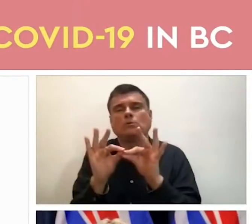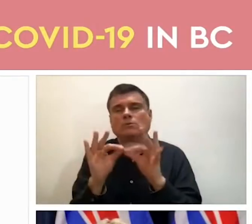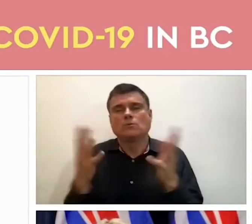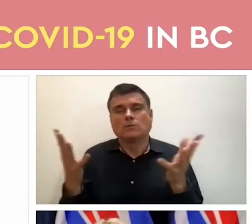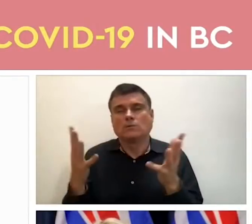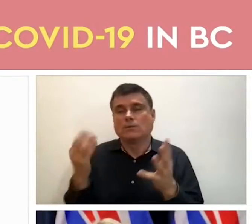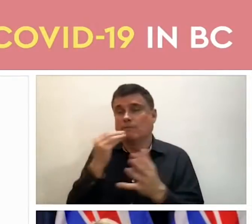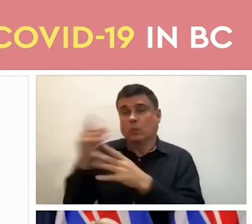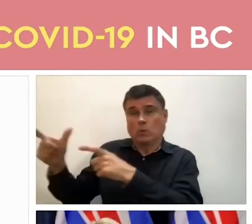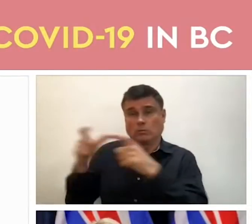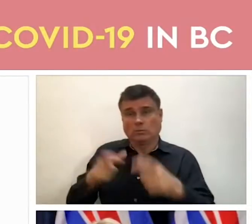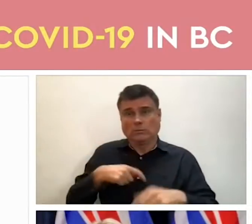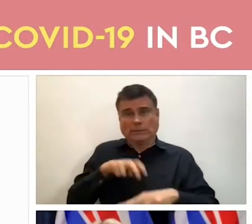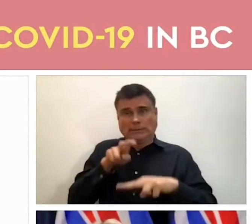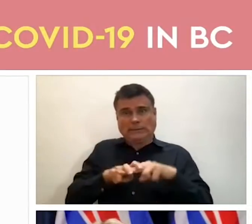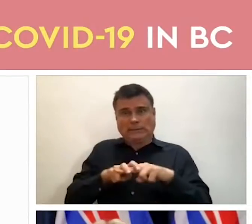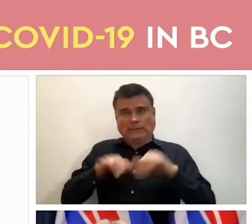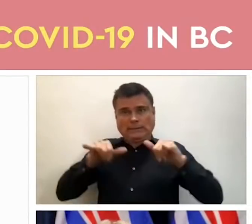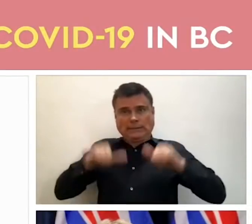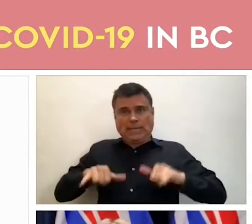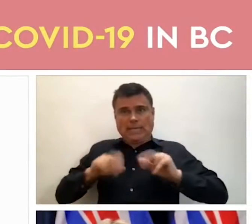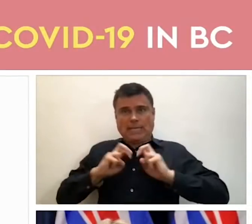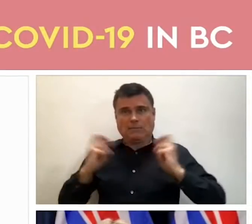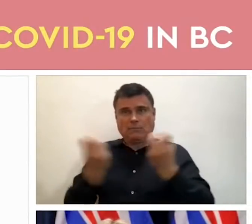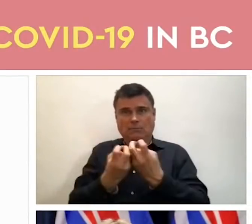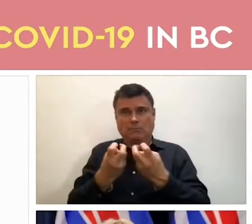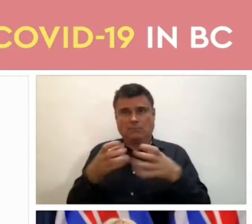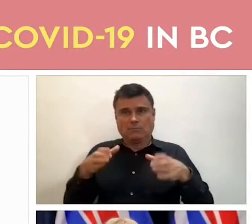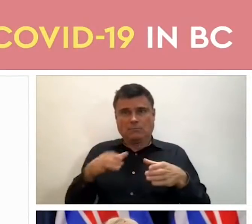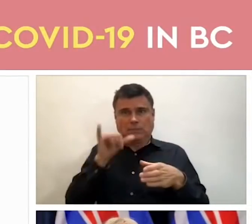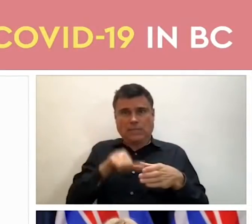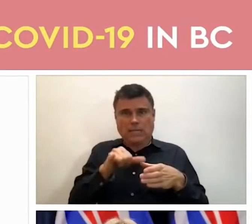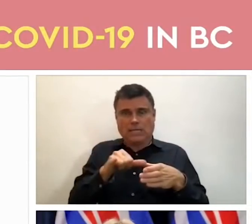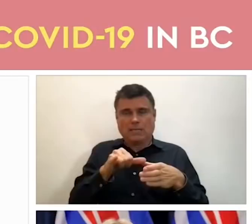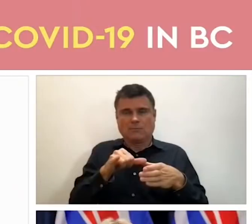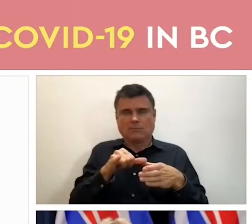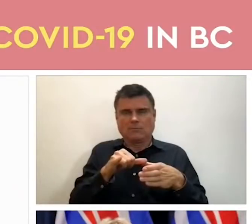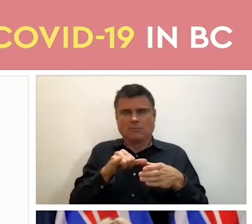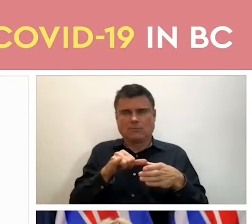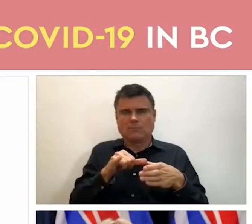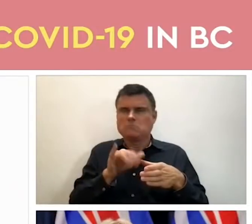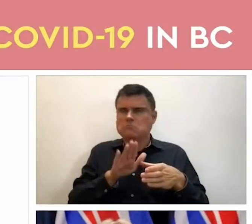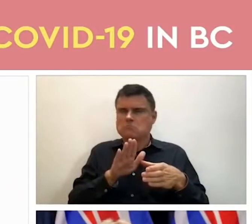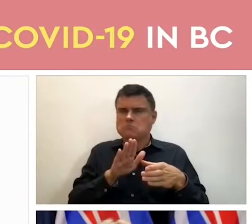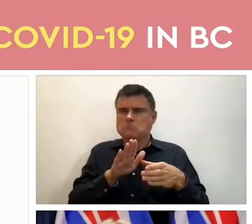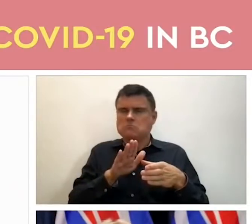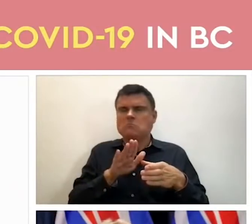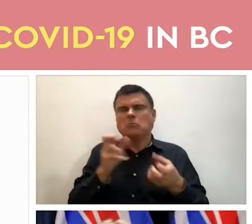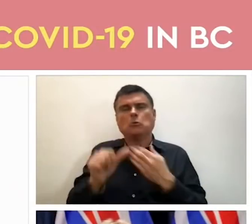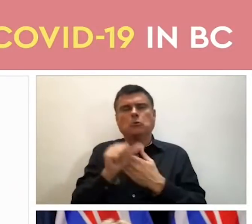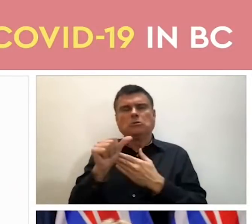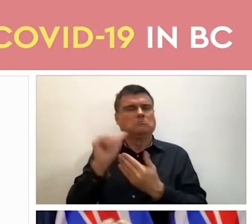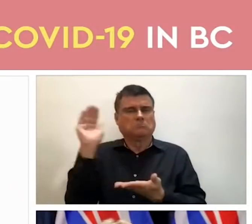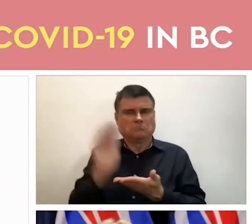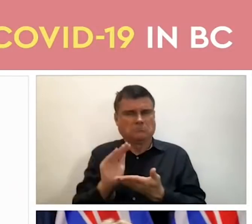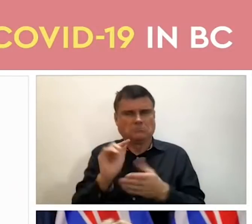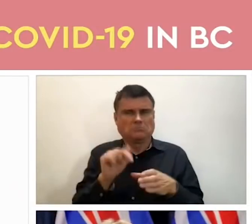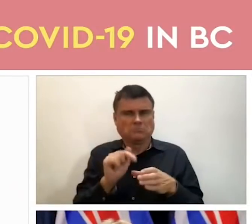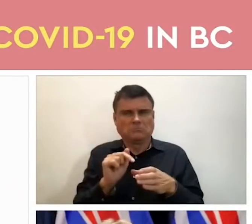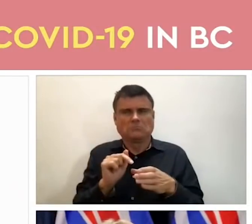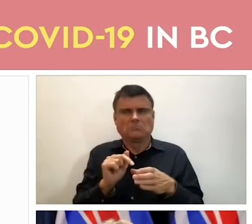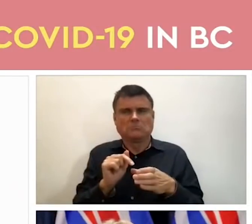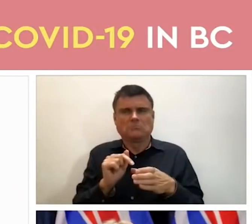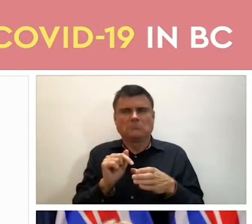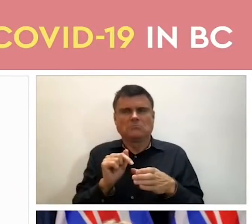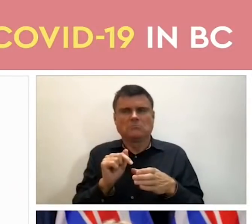seated settings are much less risk, but we're going to go back to what worked for us during the